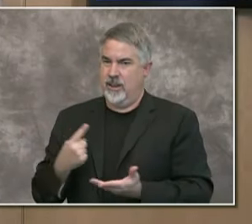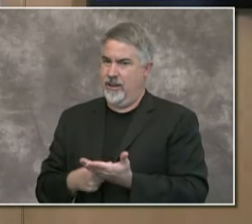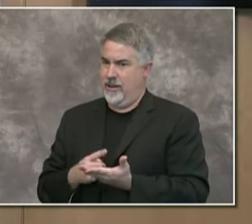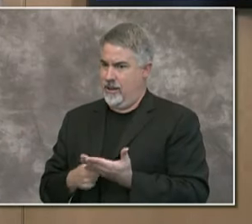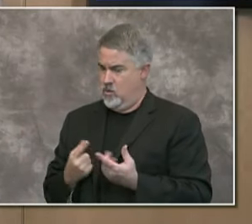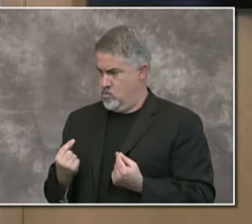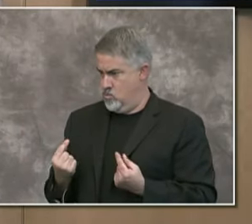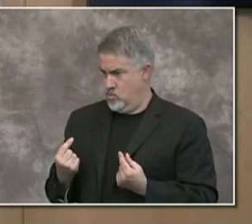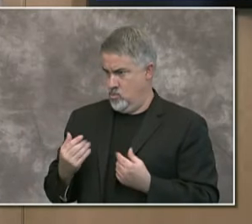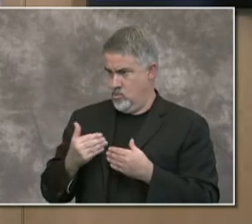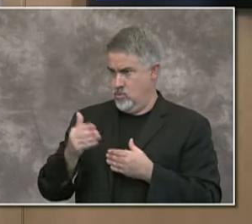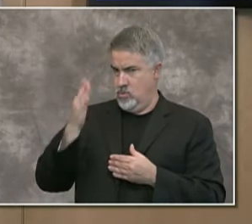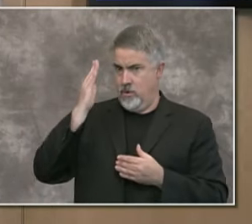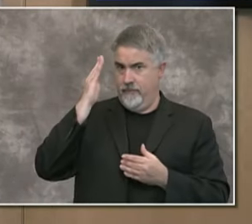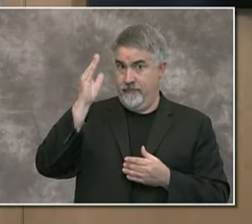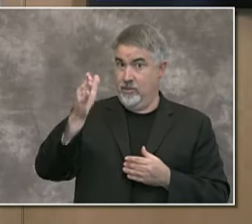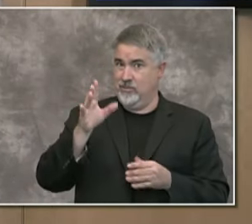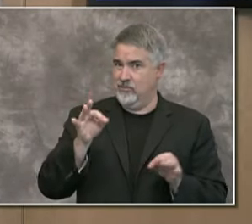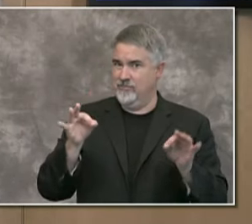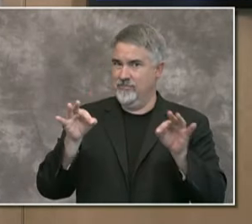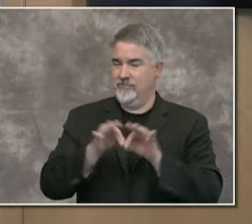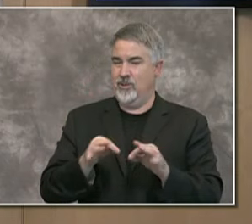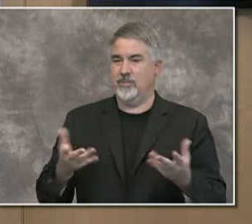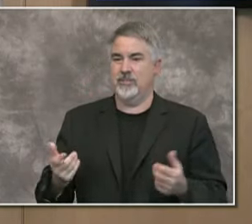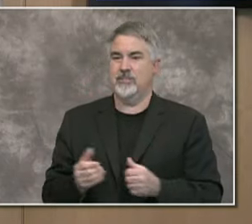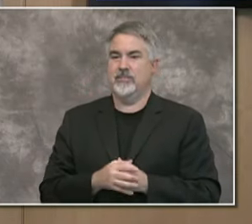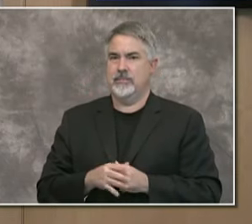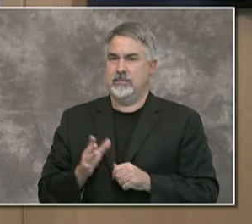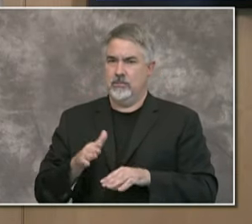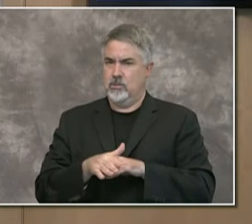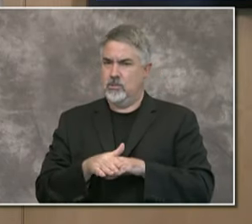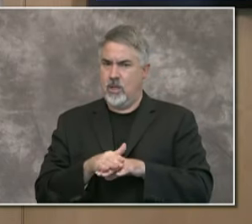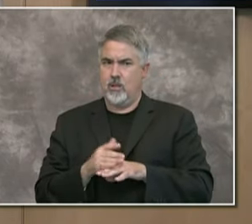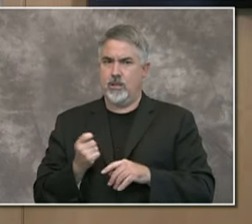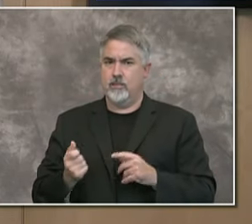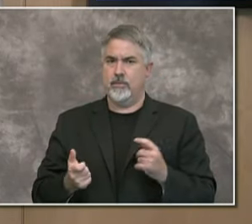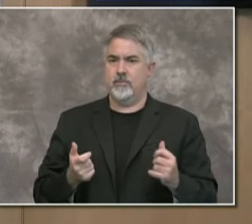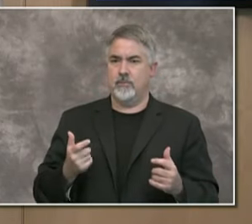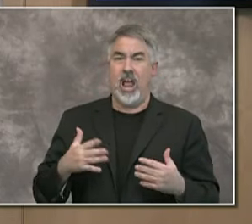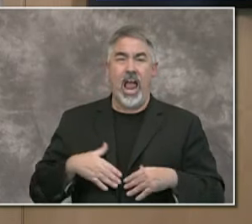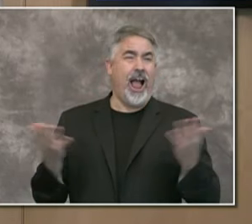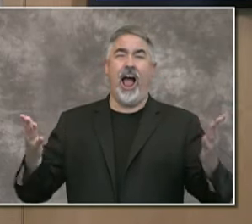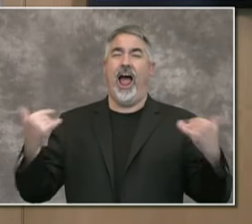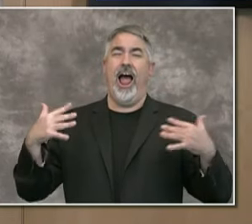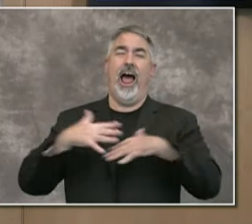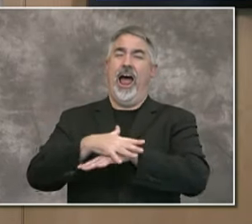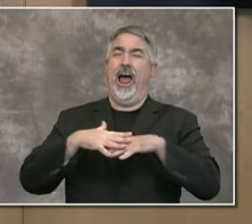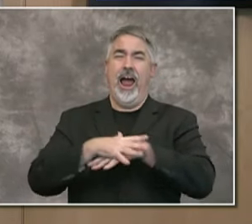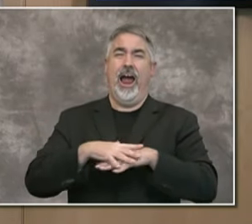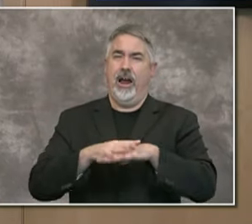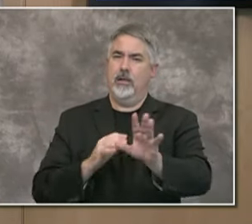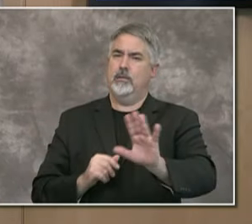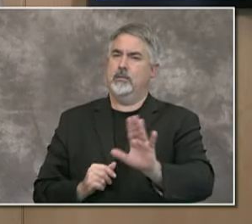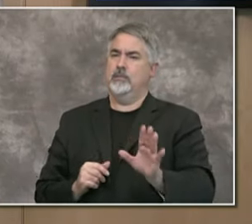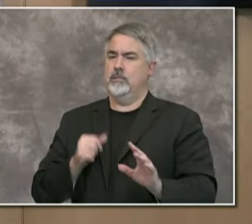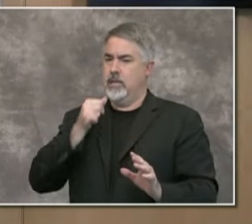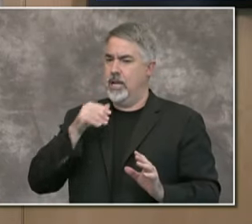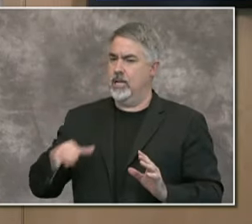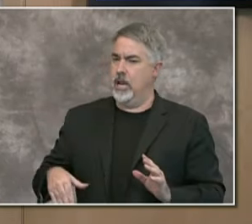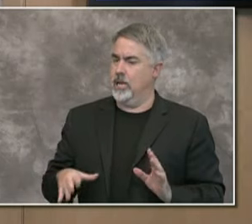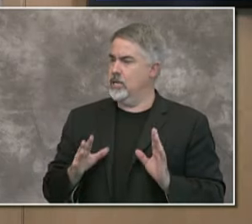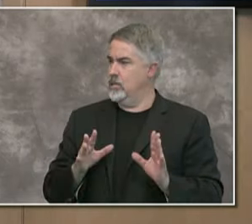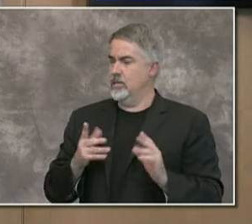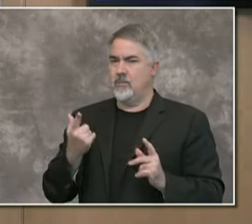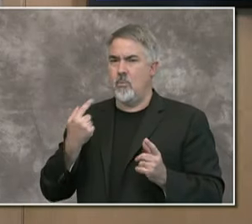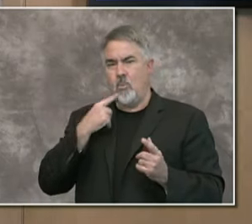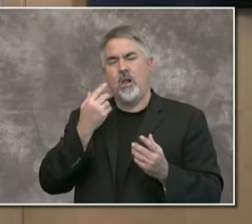is going to be really important to note that it will be very gradual, it will be very incremental, and it will be something that is continually monitored. And so